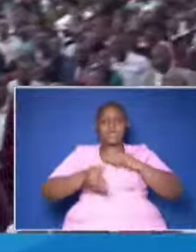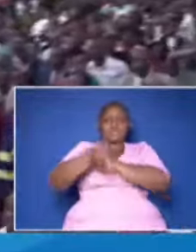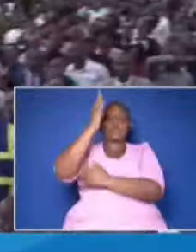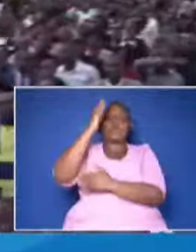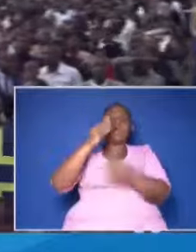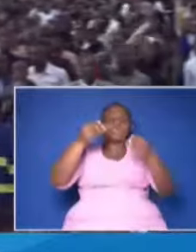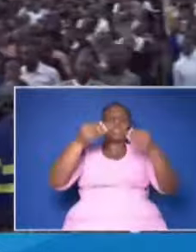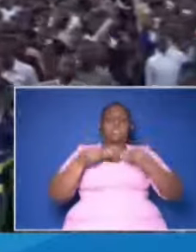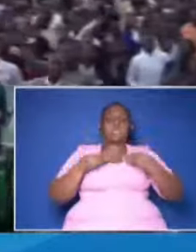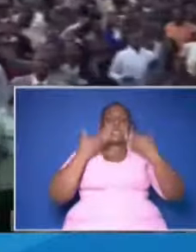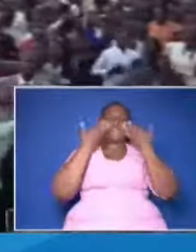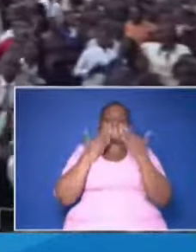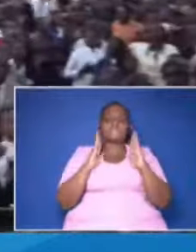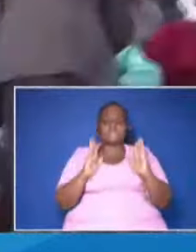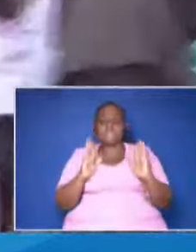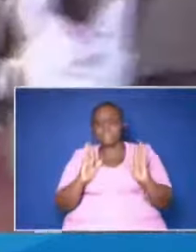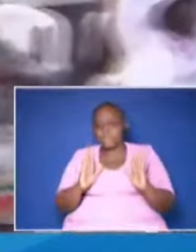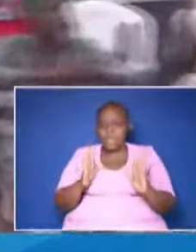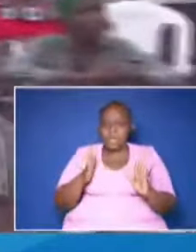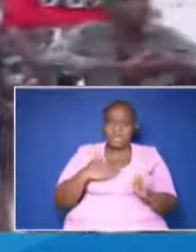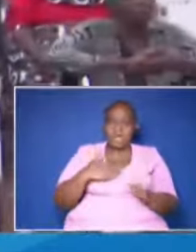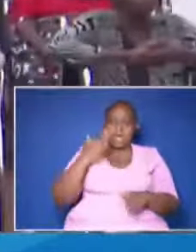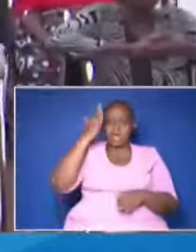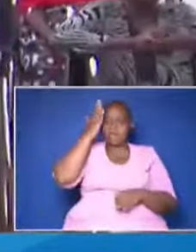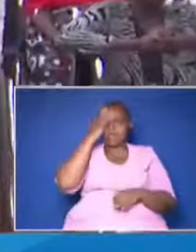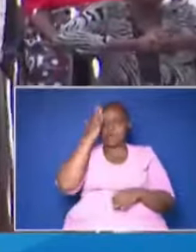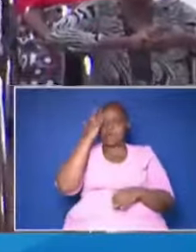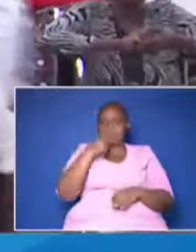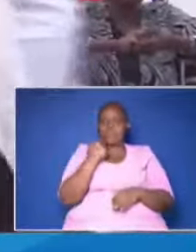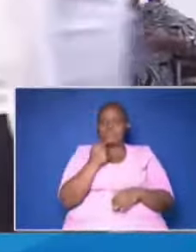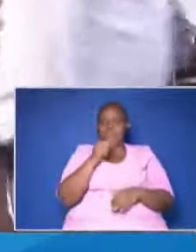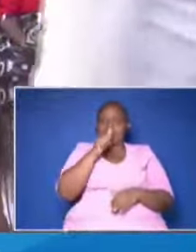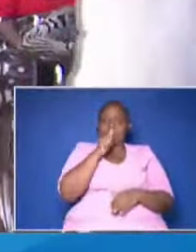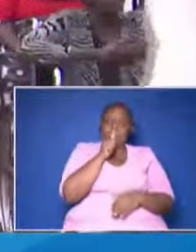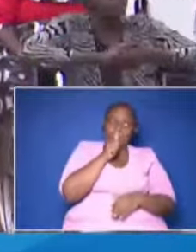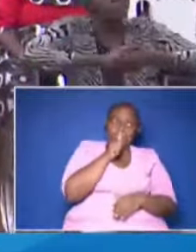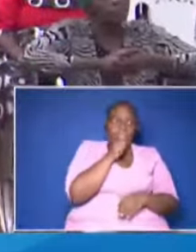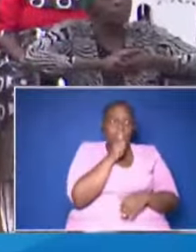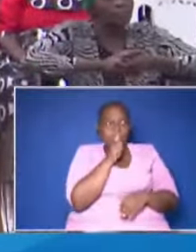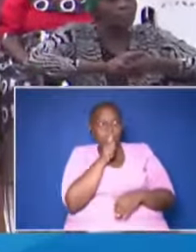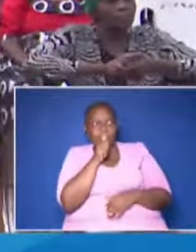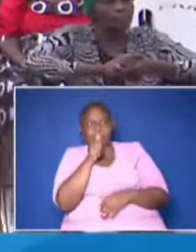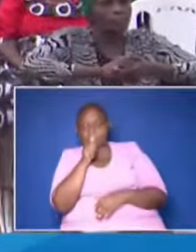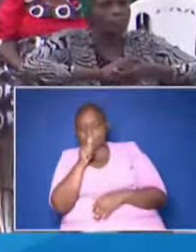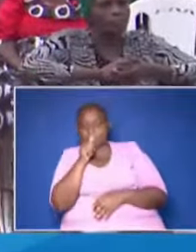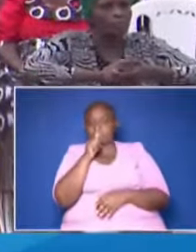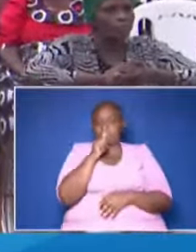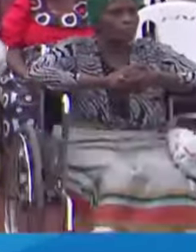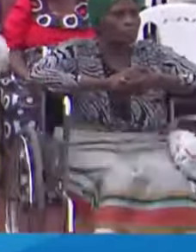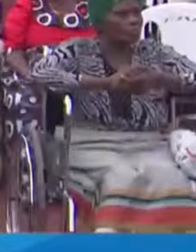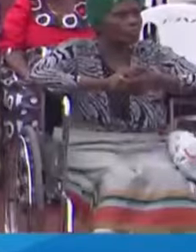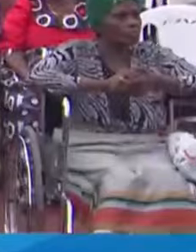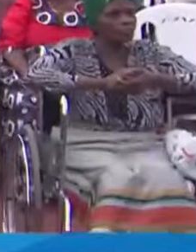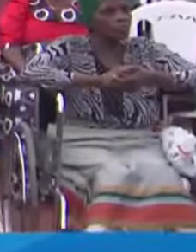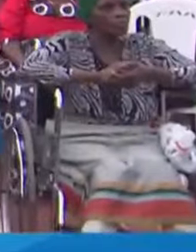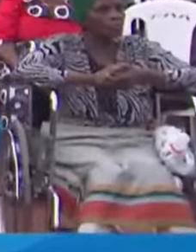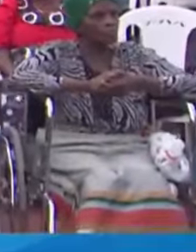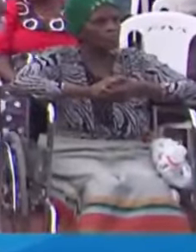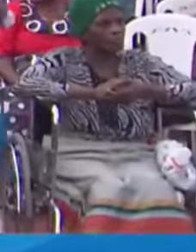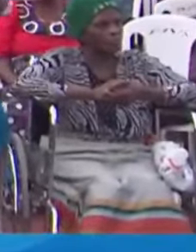all know I am declaring over these Nation we are a